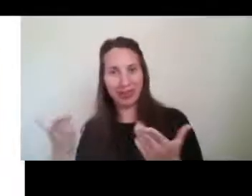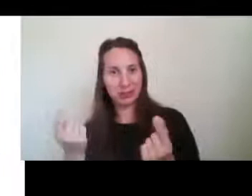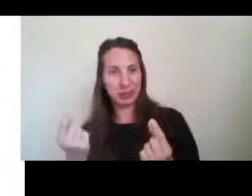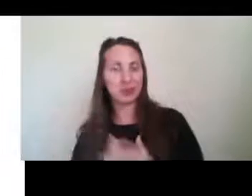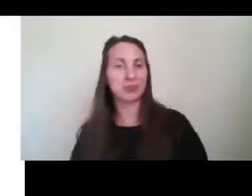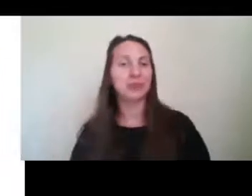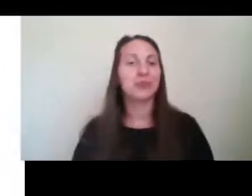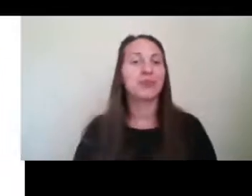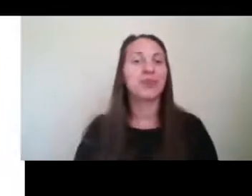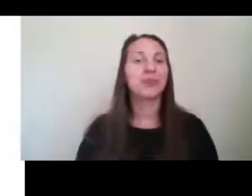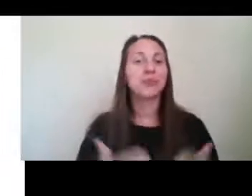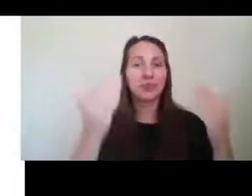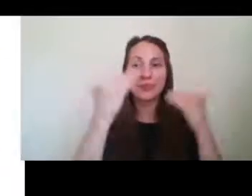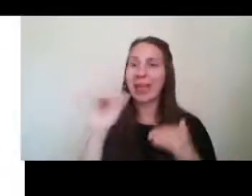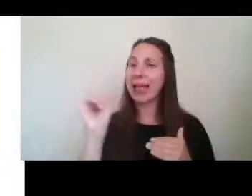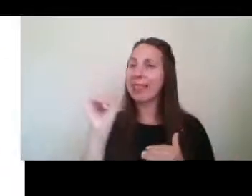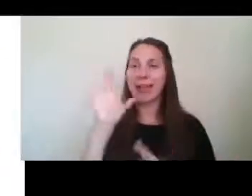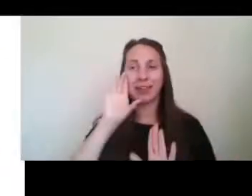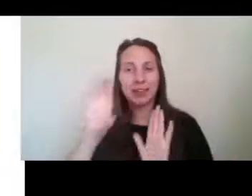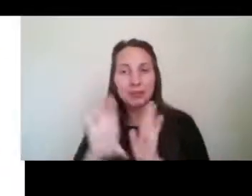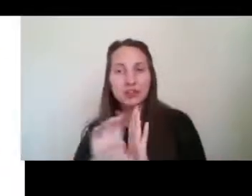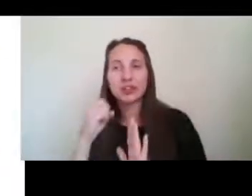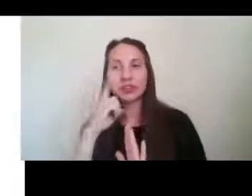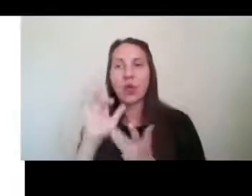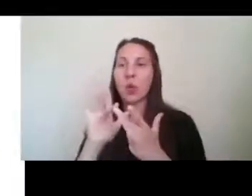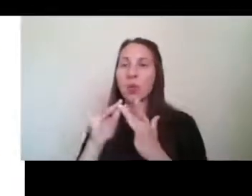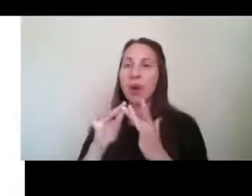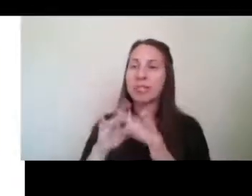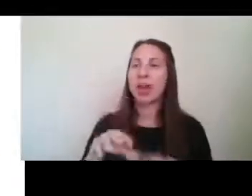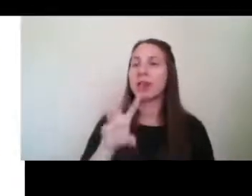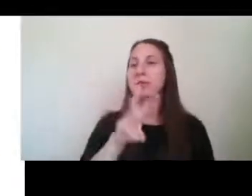Just like website images on social media, you need to describe for